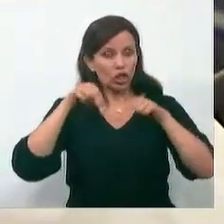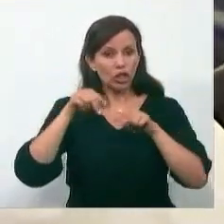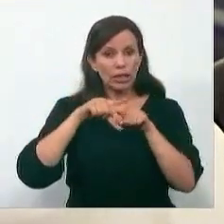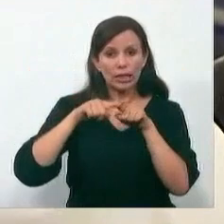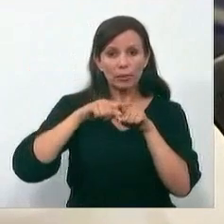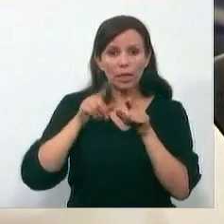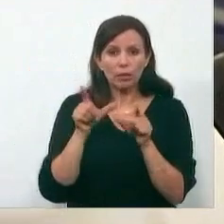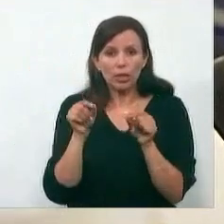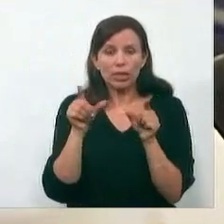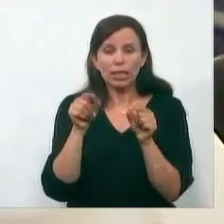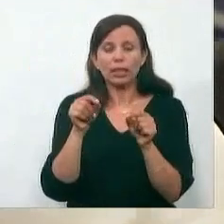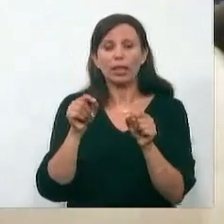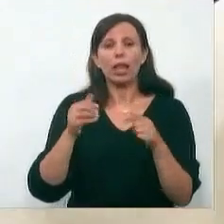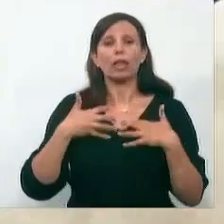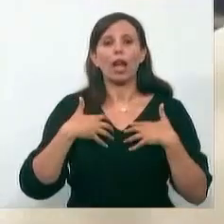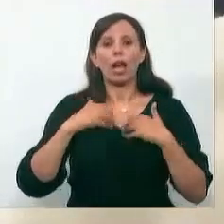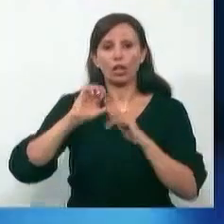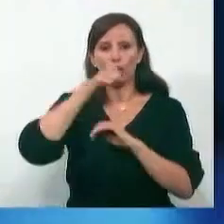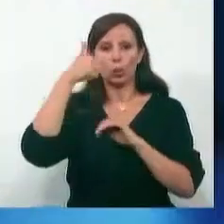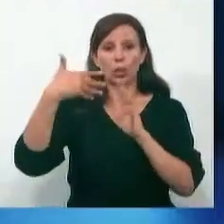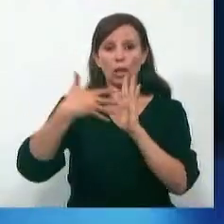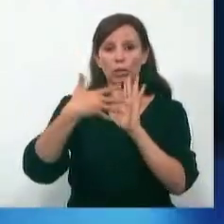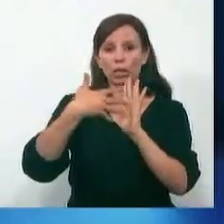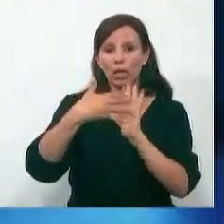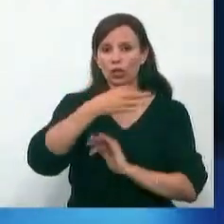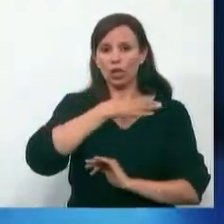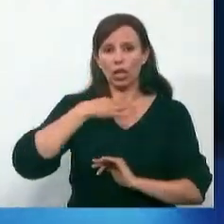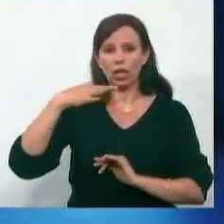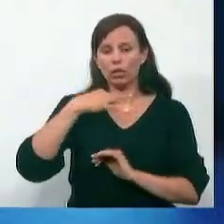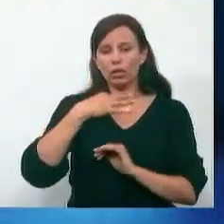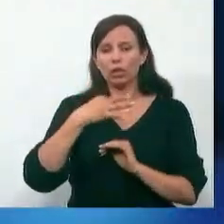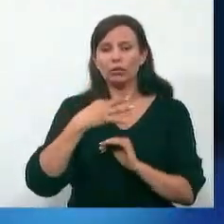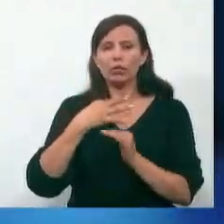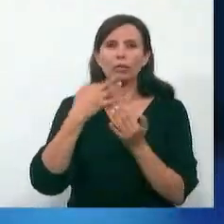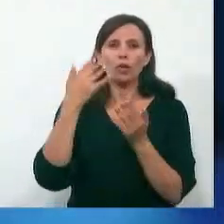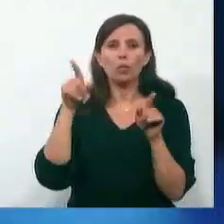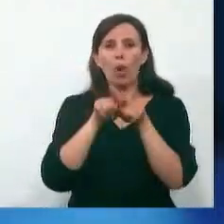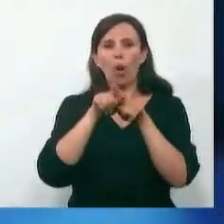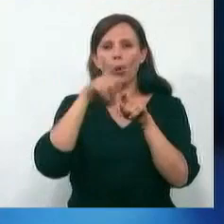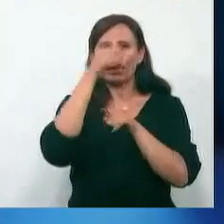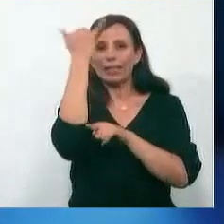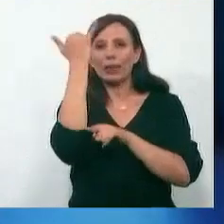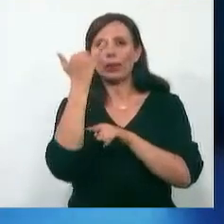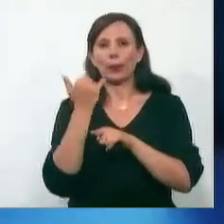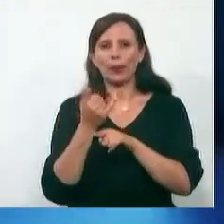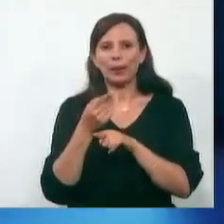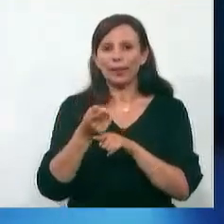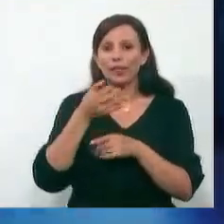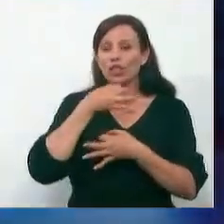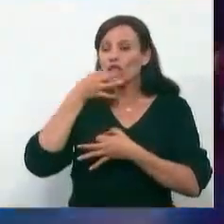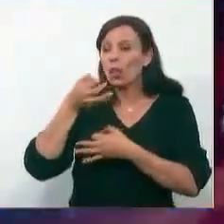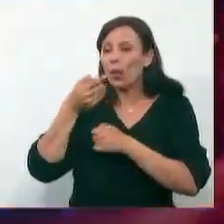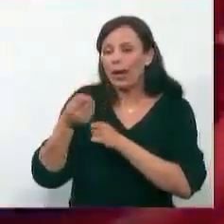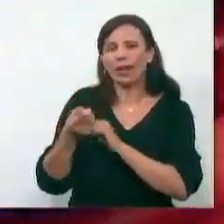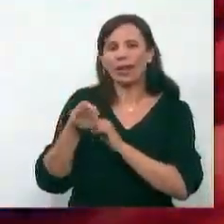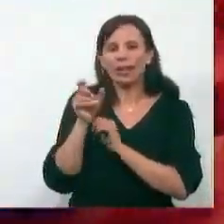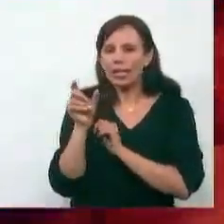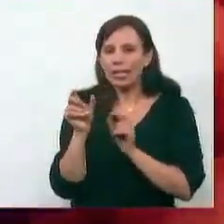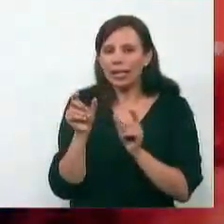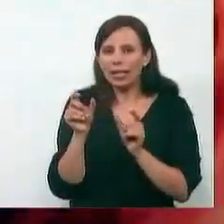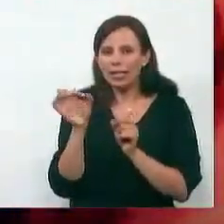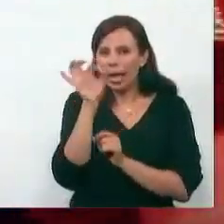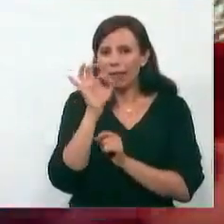initial stage cancer. Our test, illustratively, asks the white blood cells, did you meet